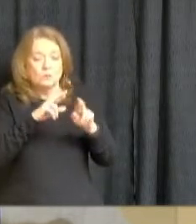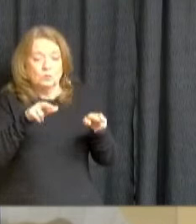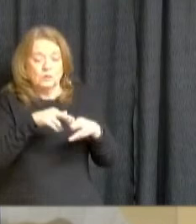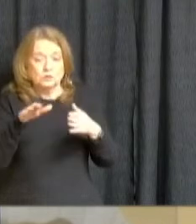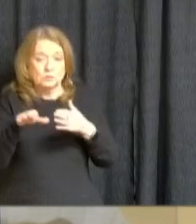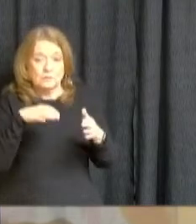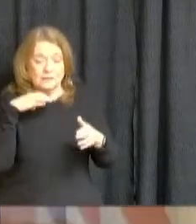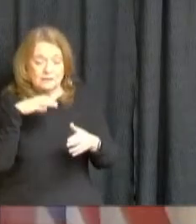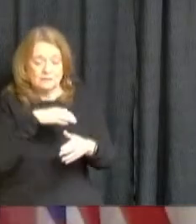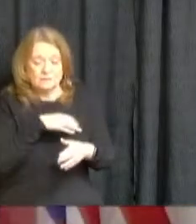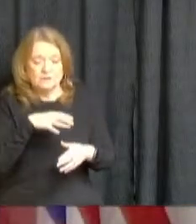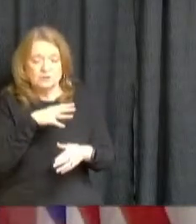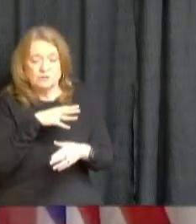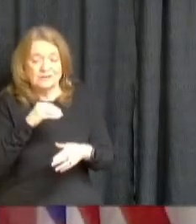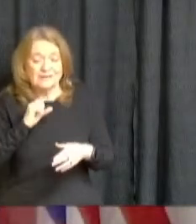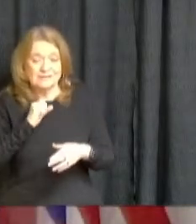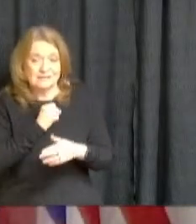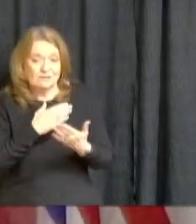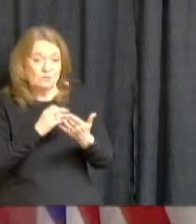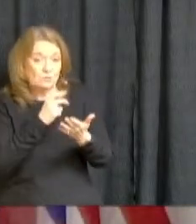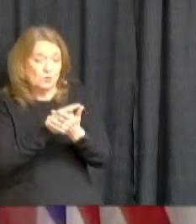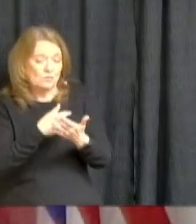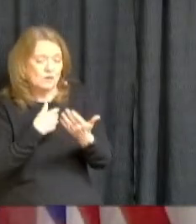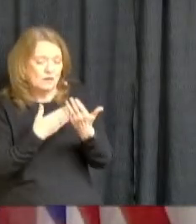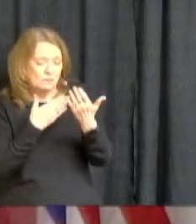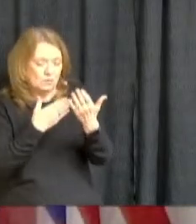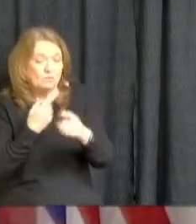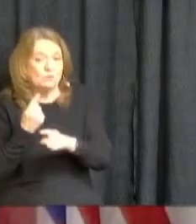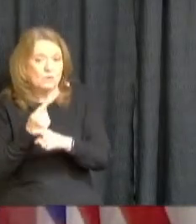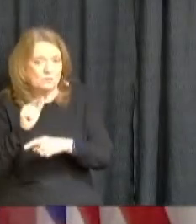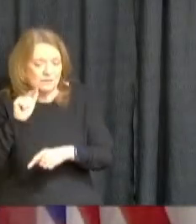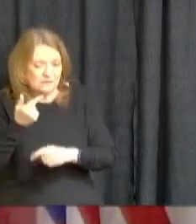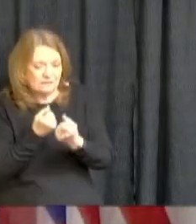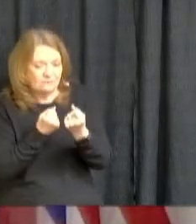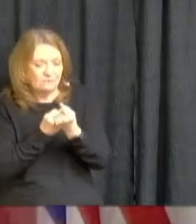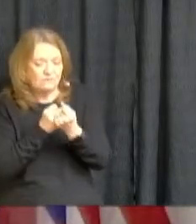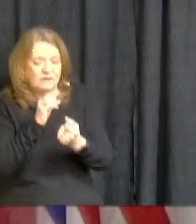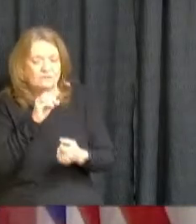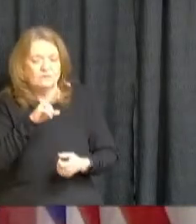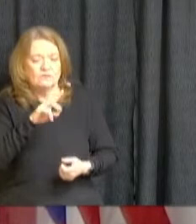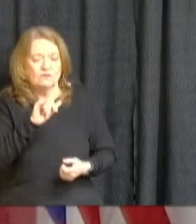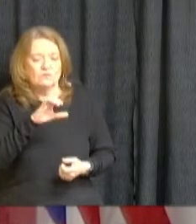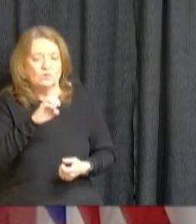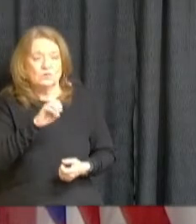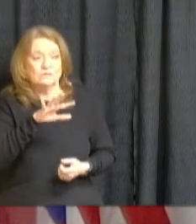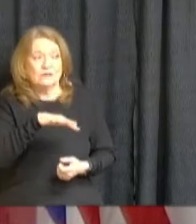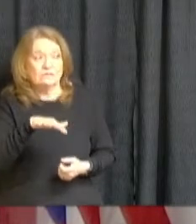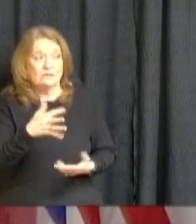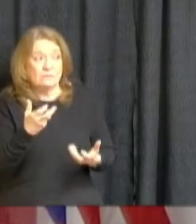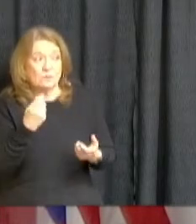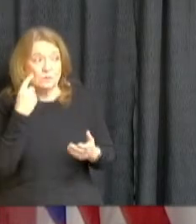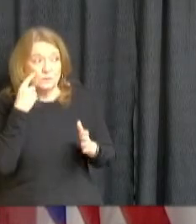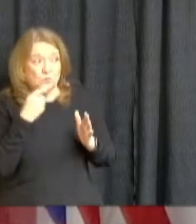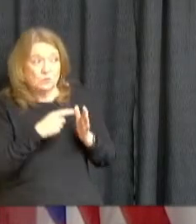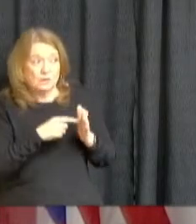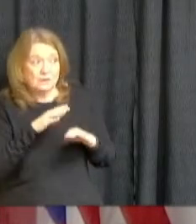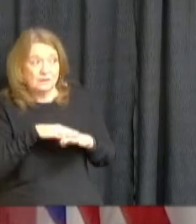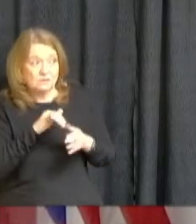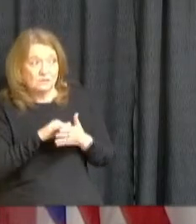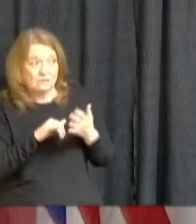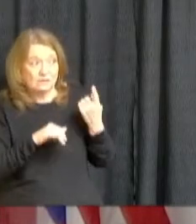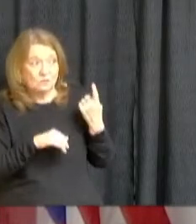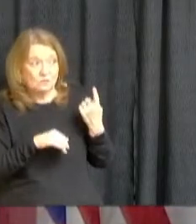recommended approval, and I so move. Motion been made and properly seconded in favor of ordinance 55. Anyone wish to be recognized on ordinance